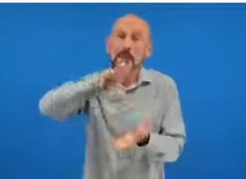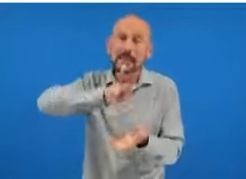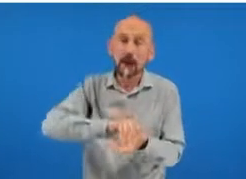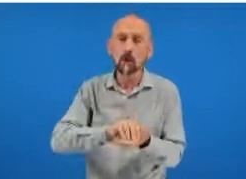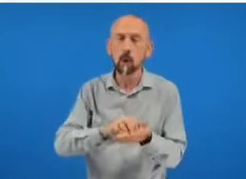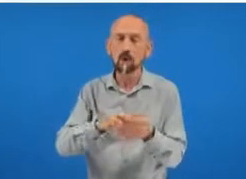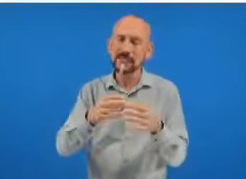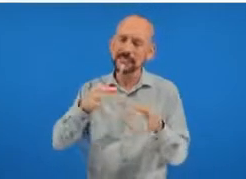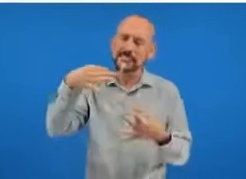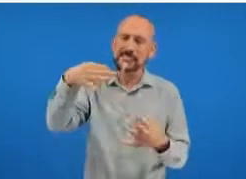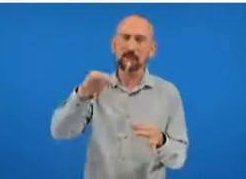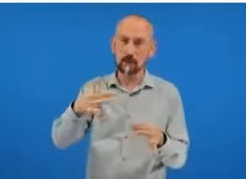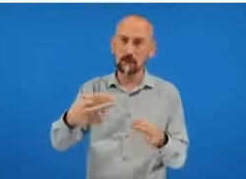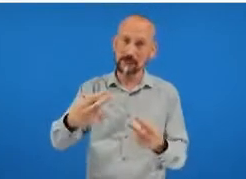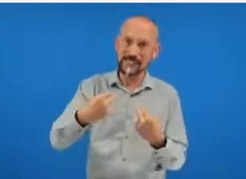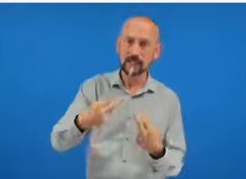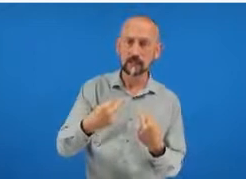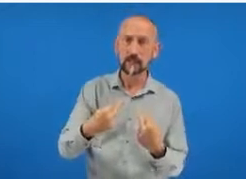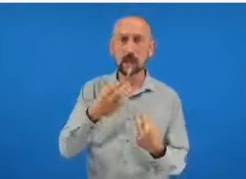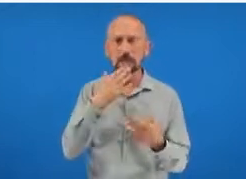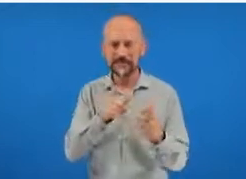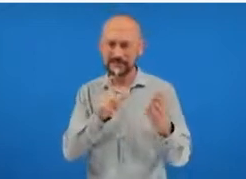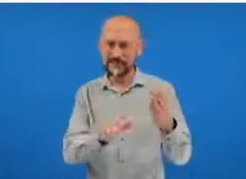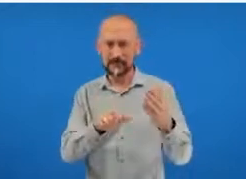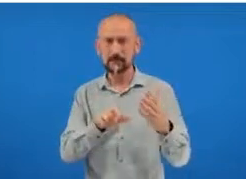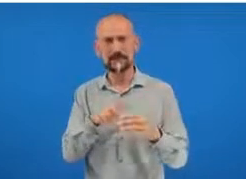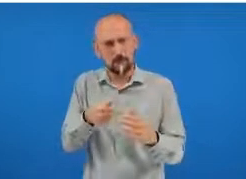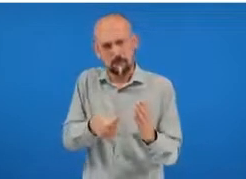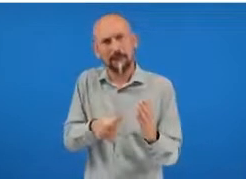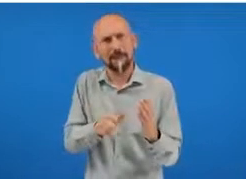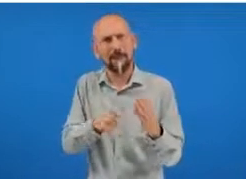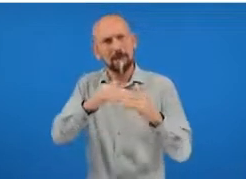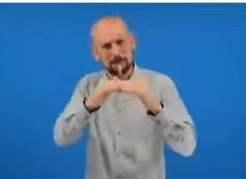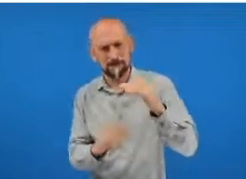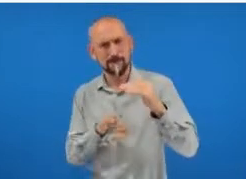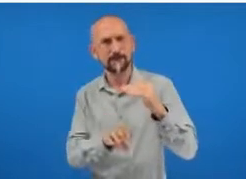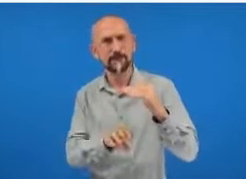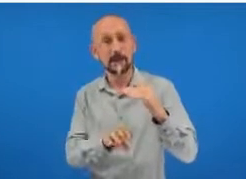session, please click the button underneath the stream window. Please make sure you download your